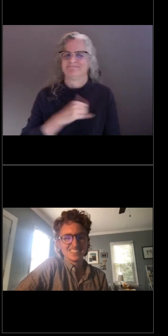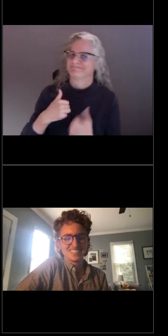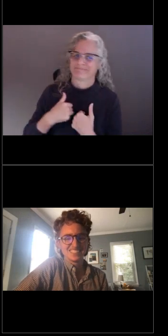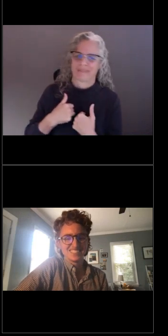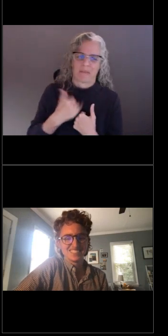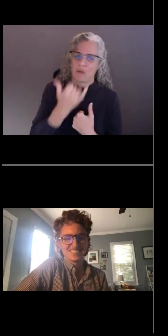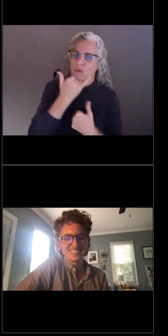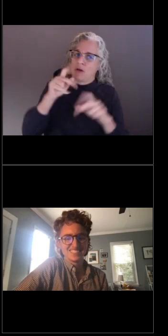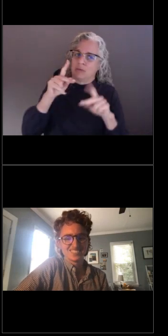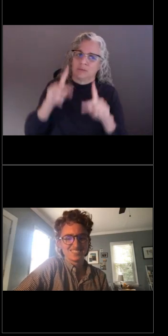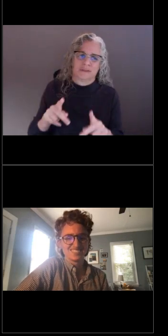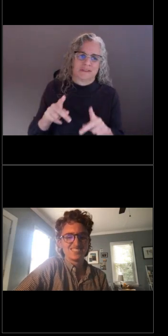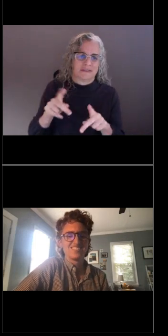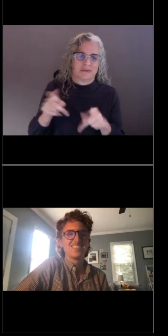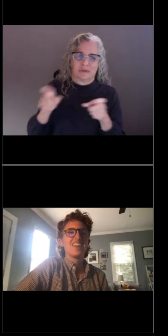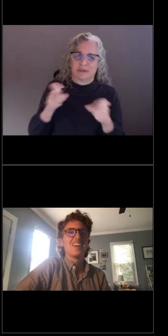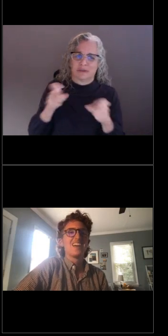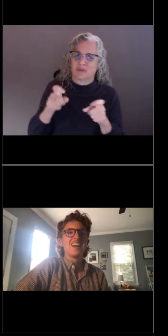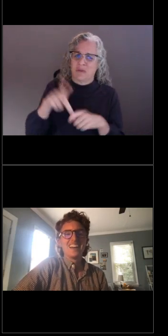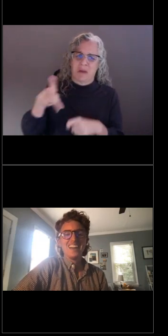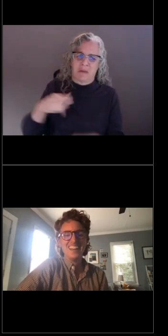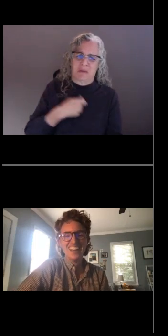put in the driver's seat for this webinar.